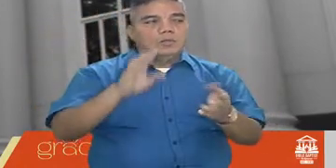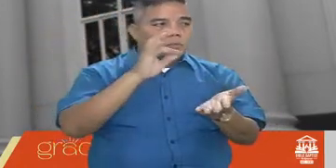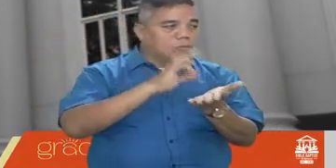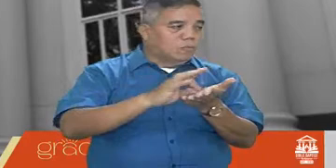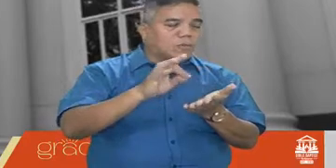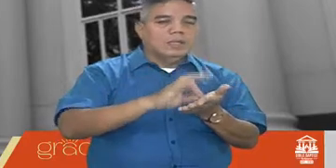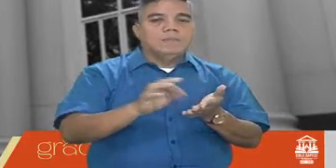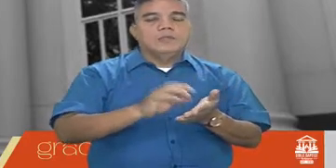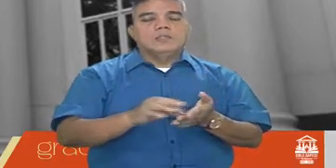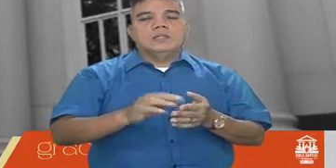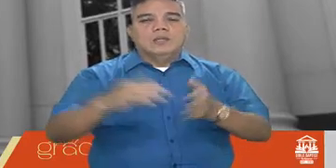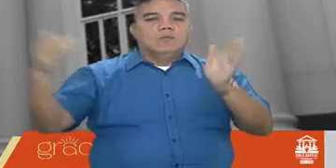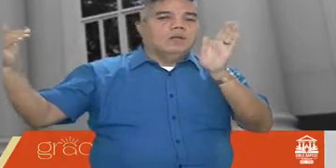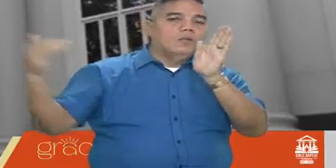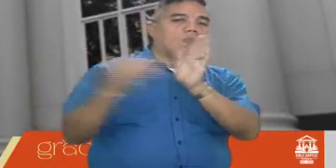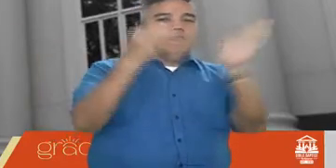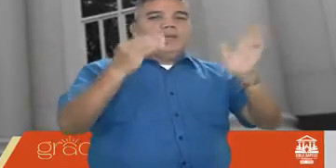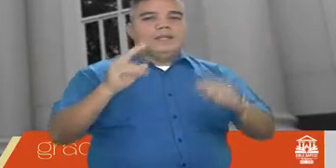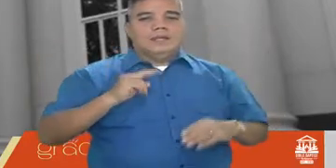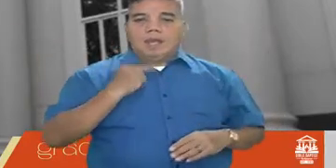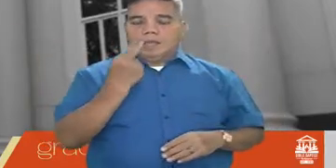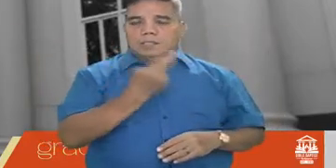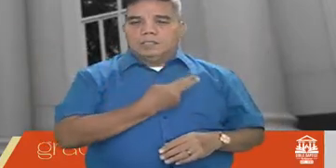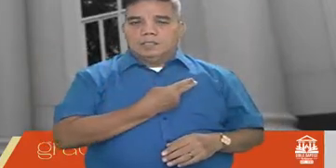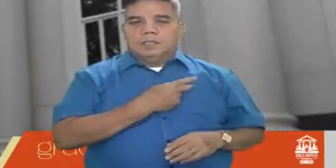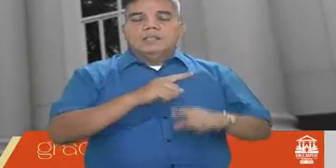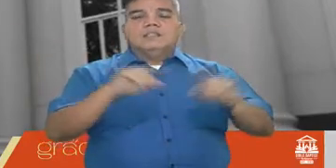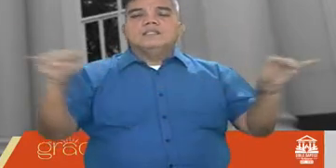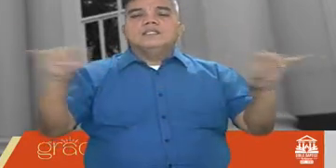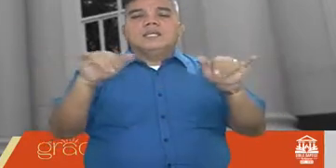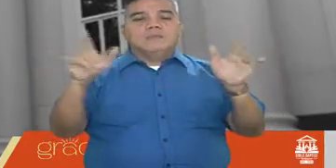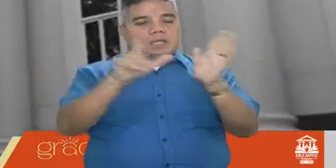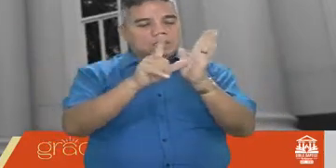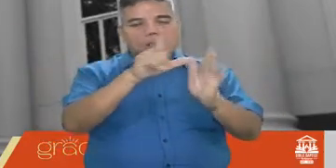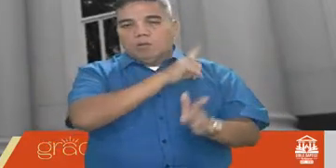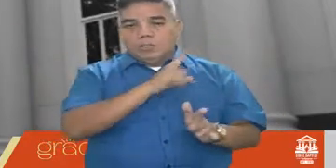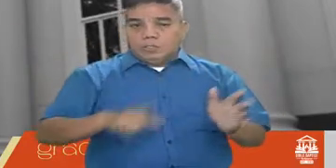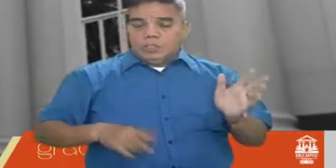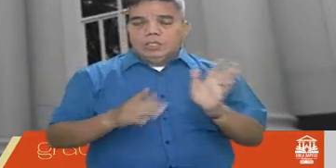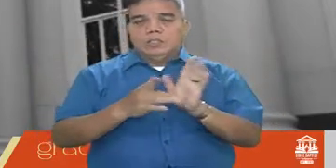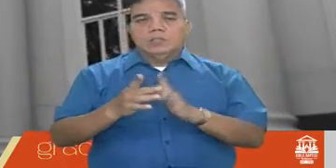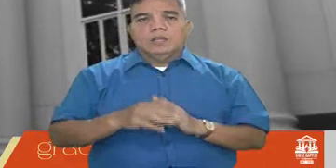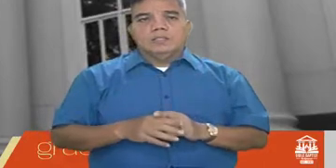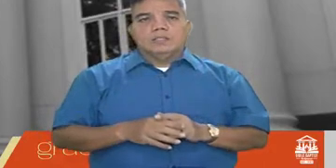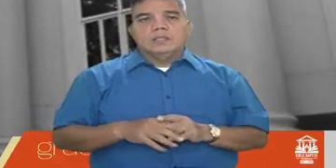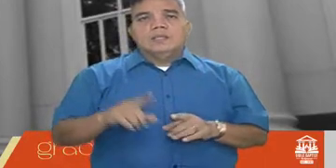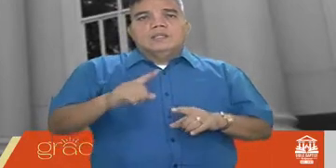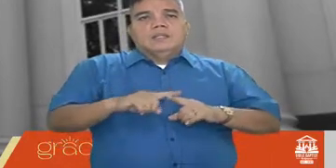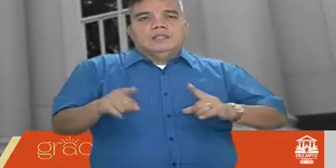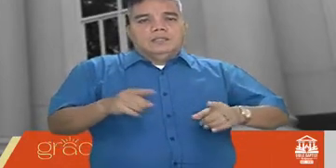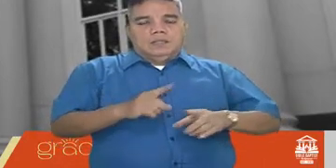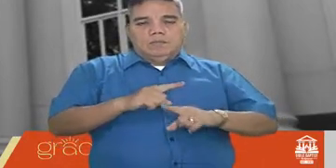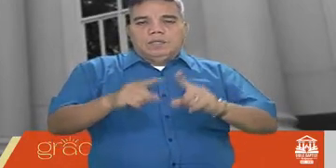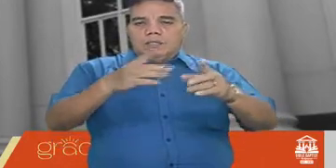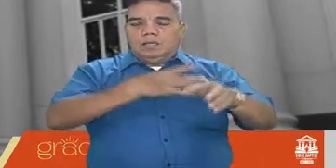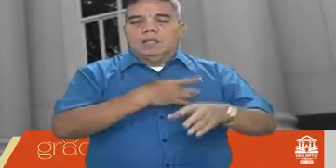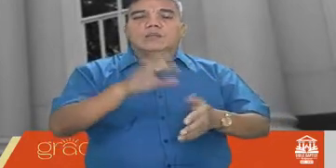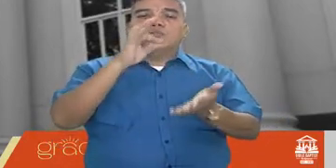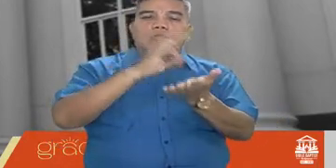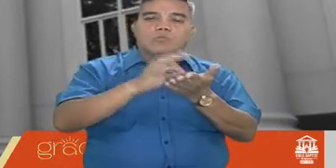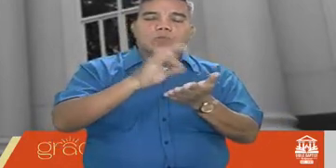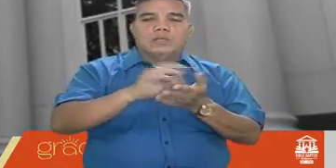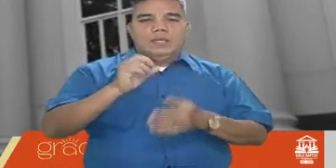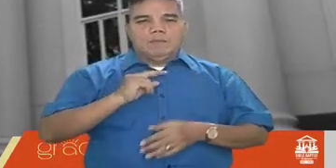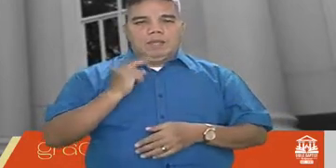to forgive those who have offended us, just as the Lord Jesus Christ took the initiative